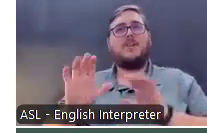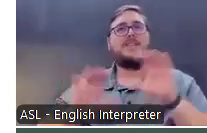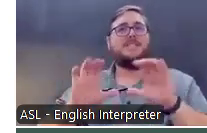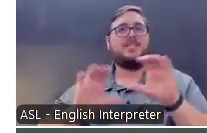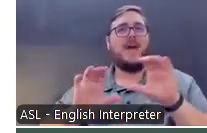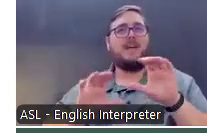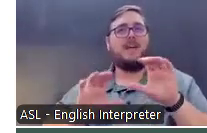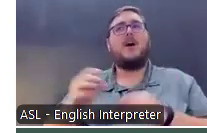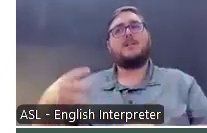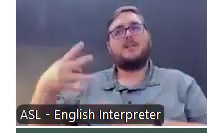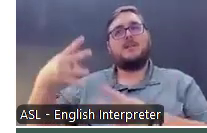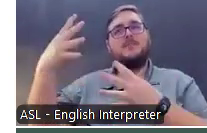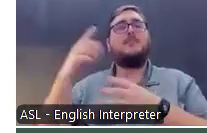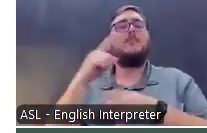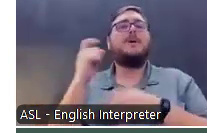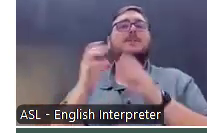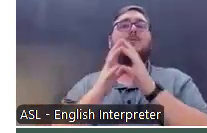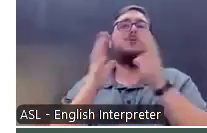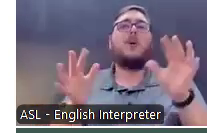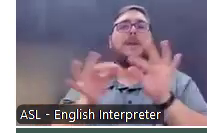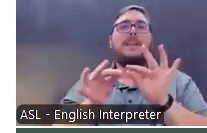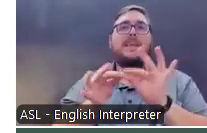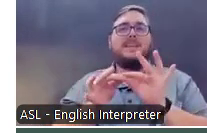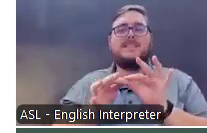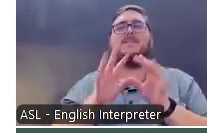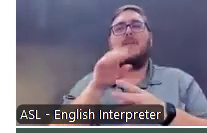links within the PowerPoint for resources that you might want.